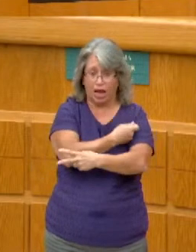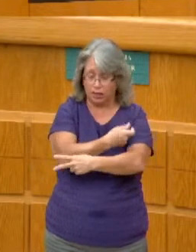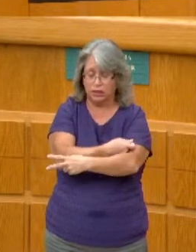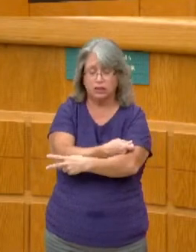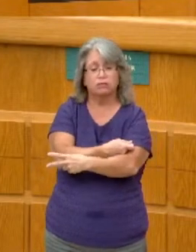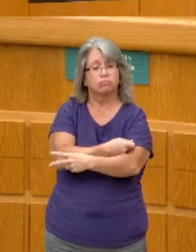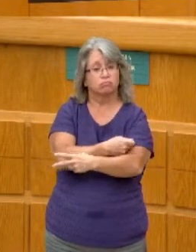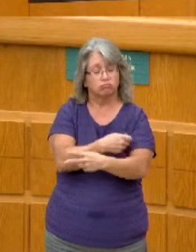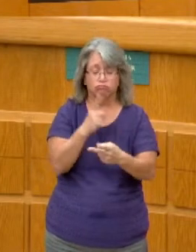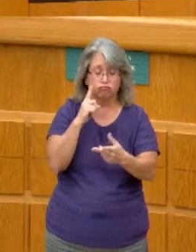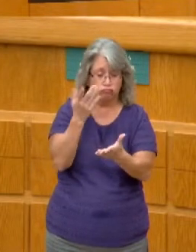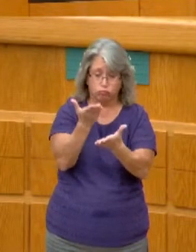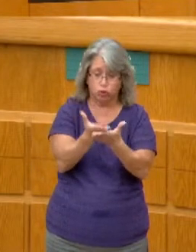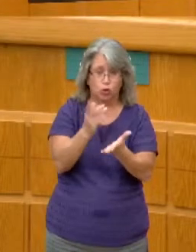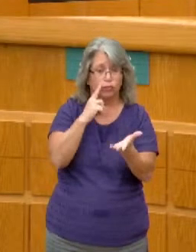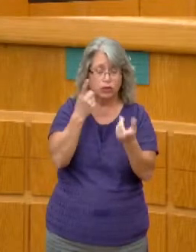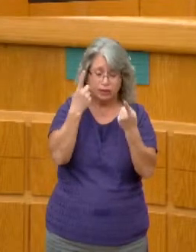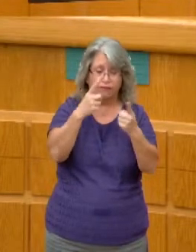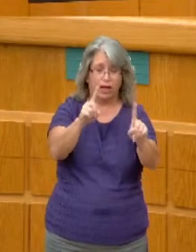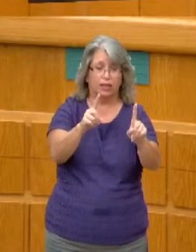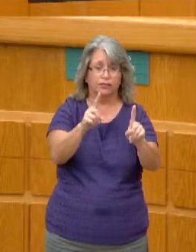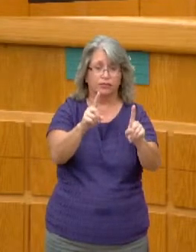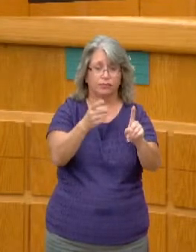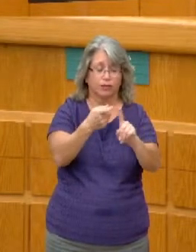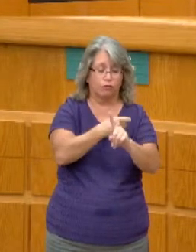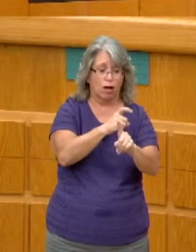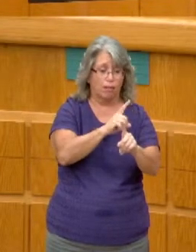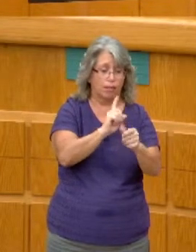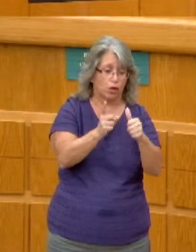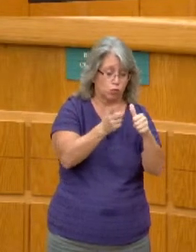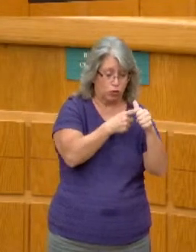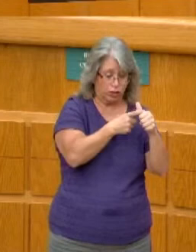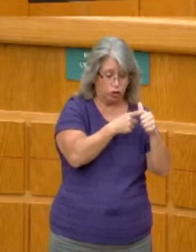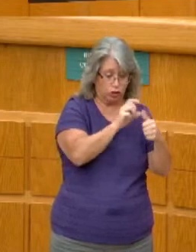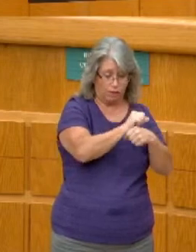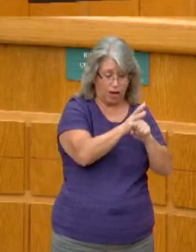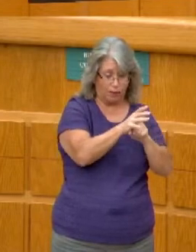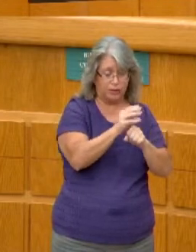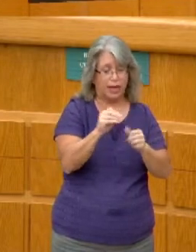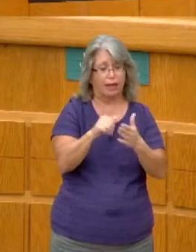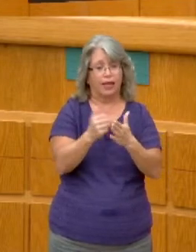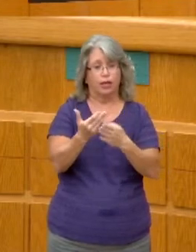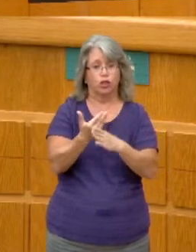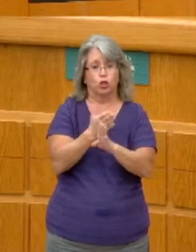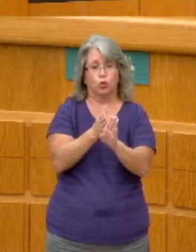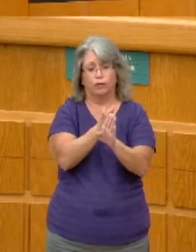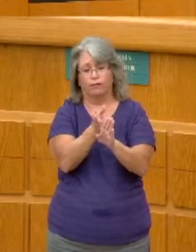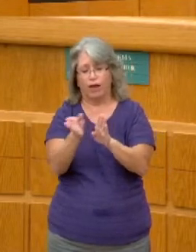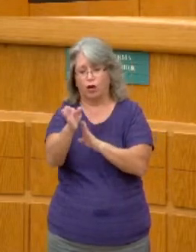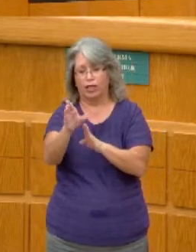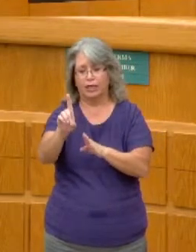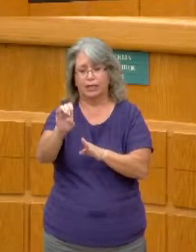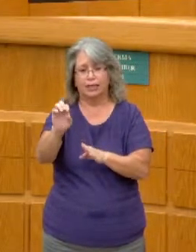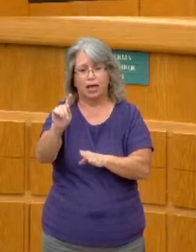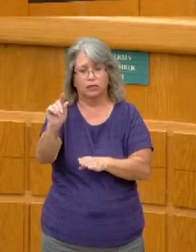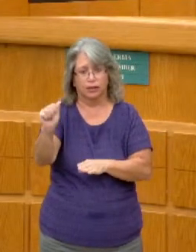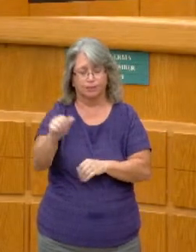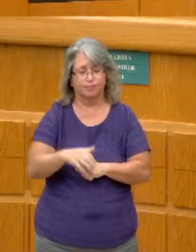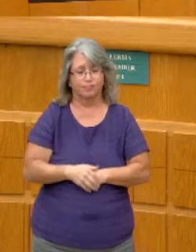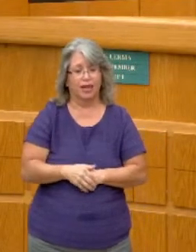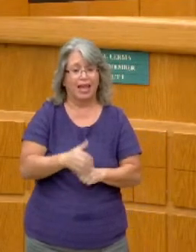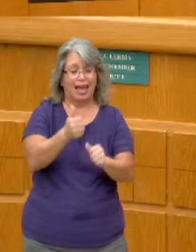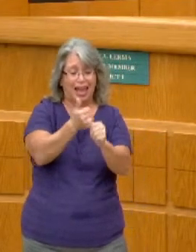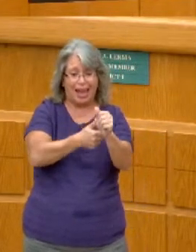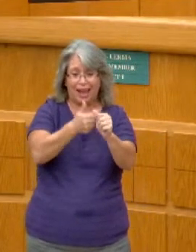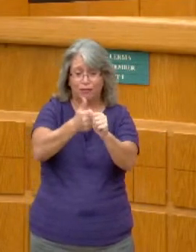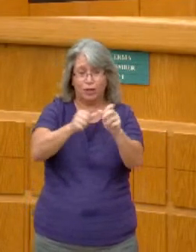the original coronavirus, and it does provide protection against the new Delta variant. Every vaccinated person is a person